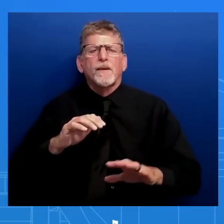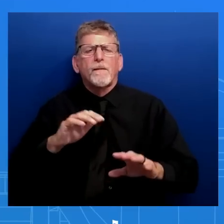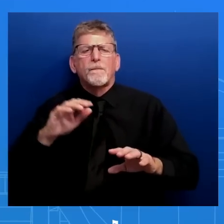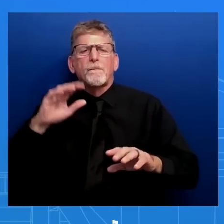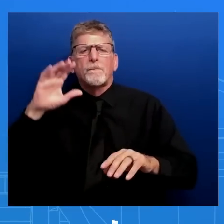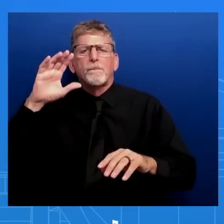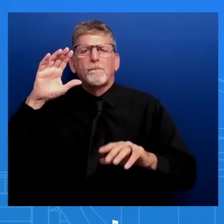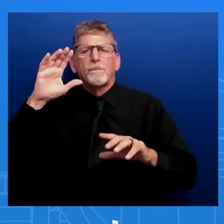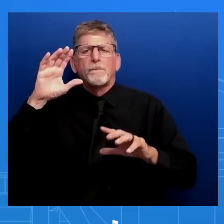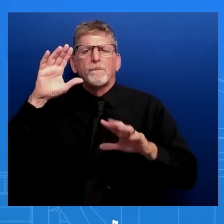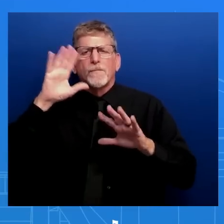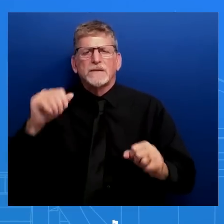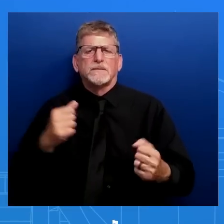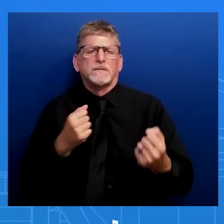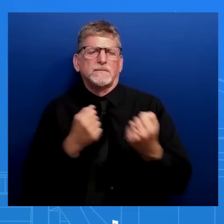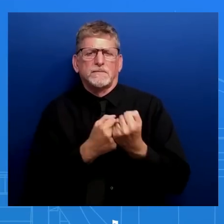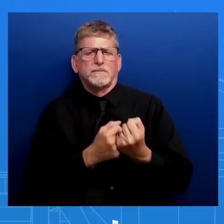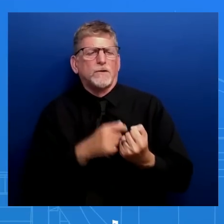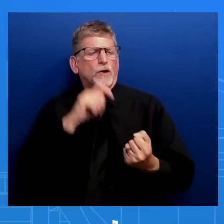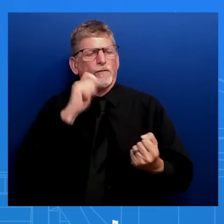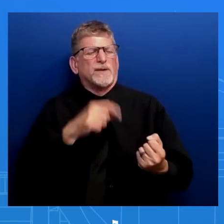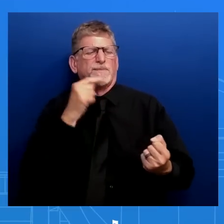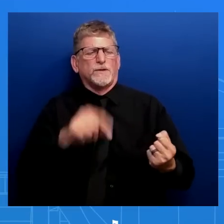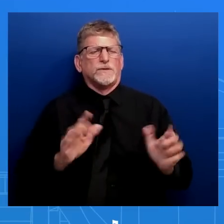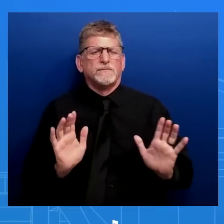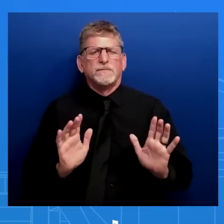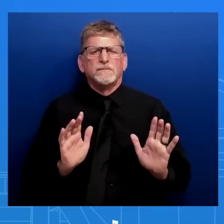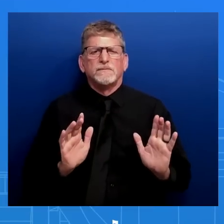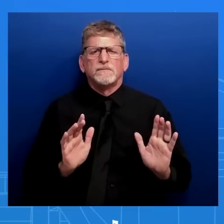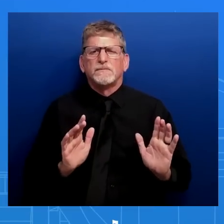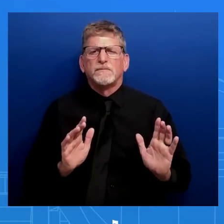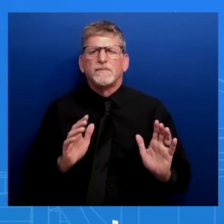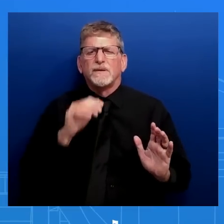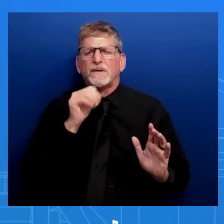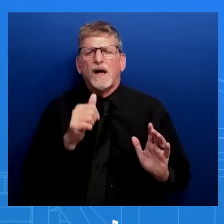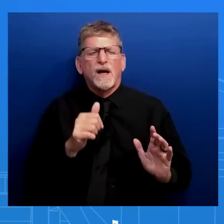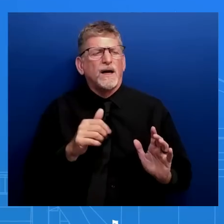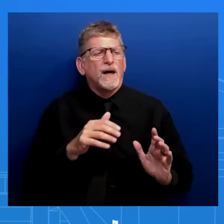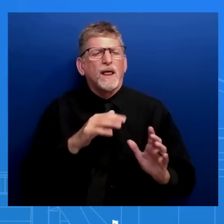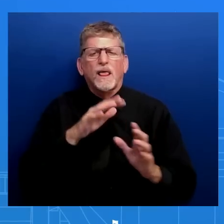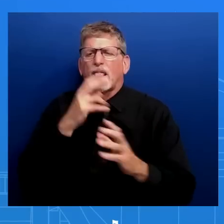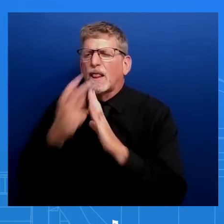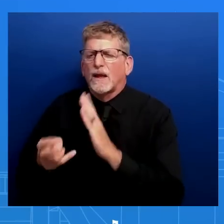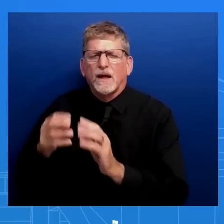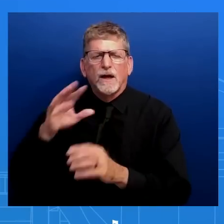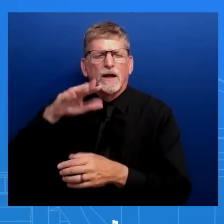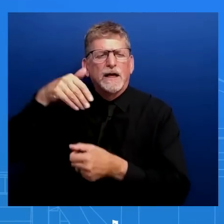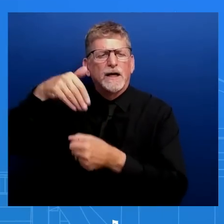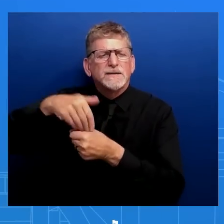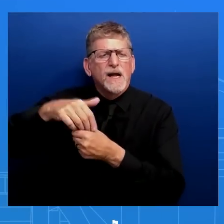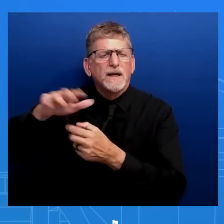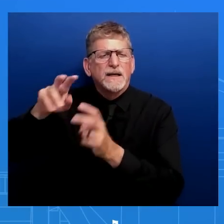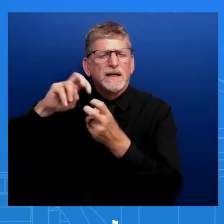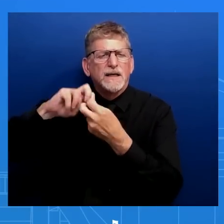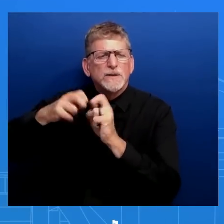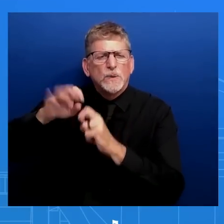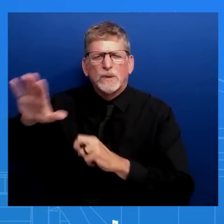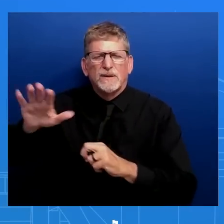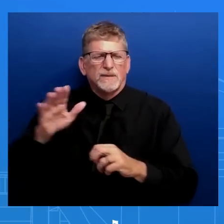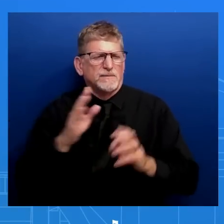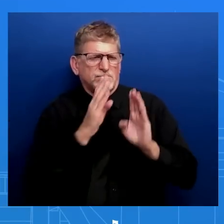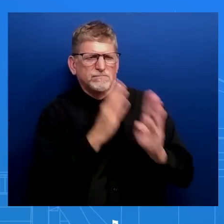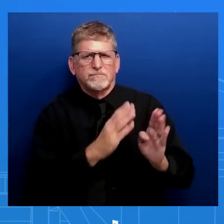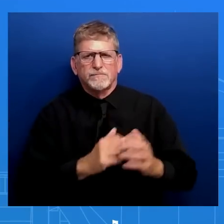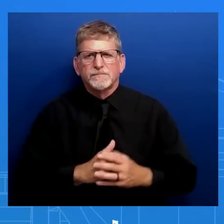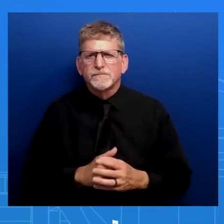matter. The president is going to make sure that we're staying focused on Ukraine. He did say, though, in March 2022, for God's sake, this man cannot remain in